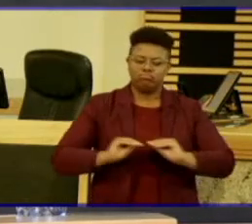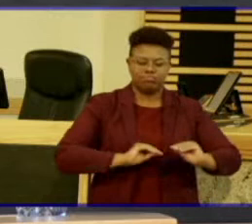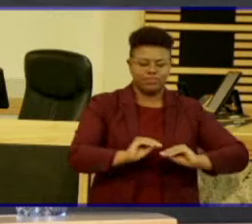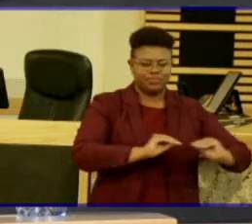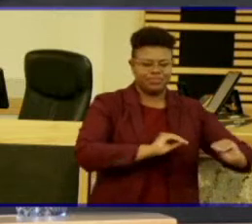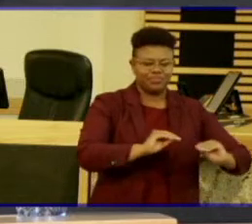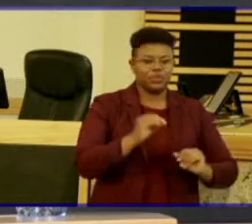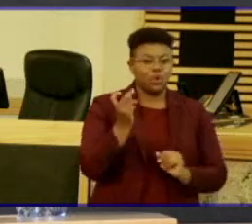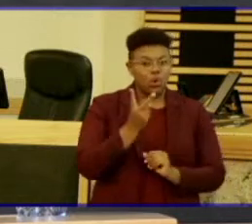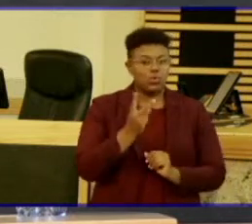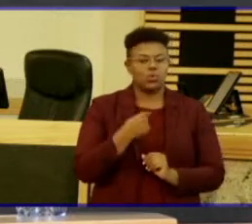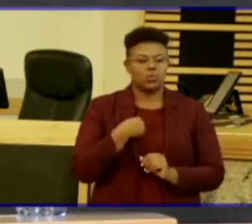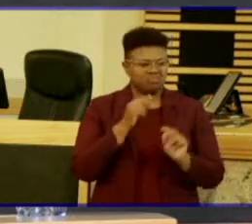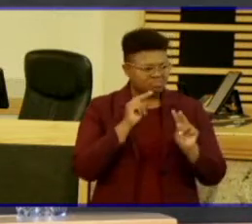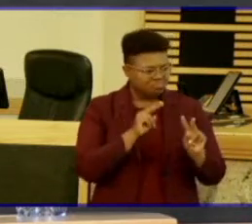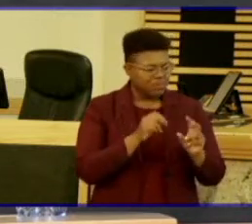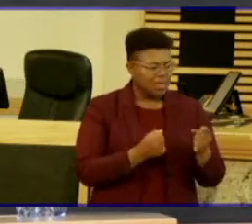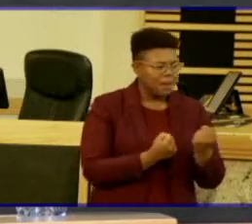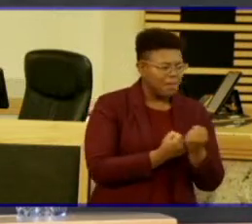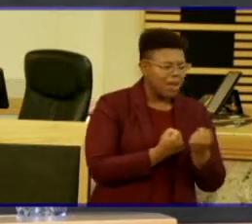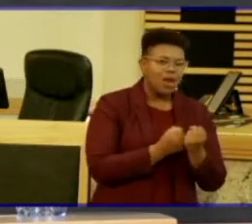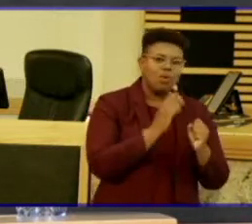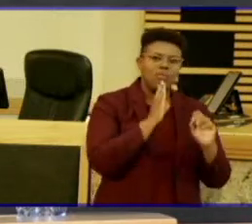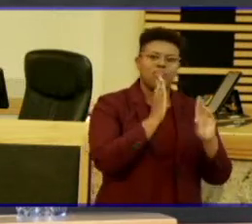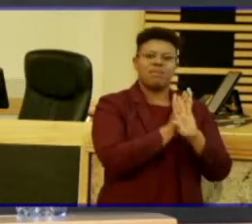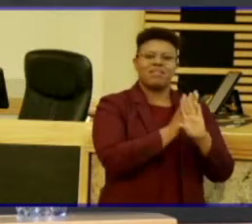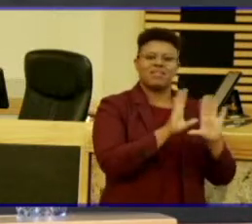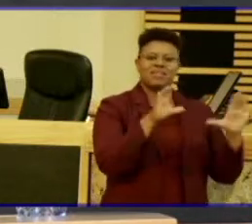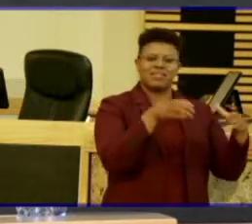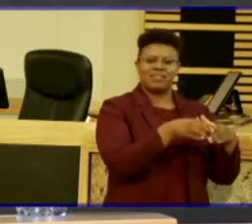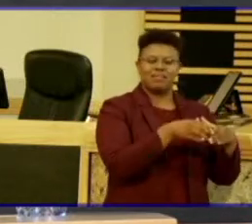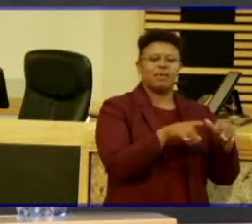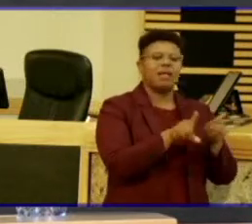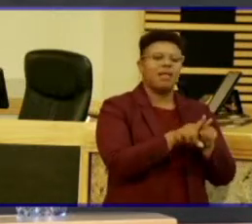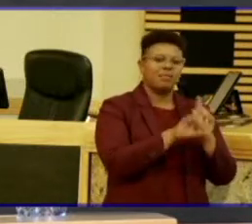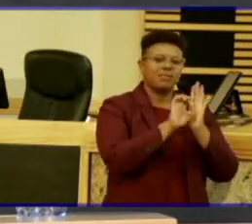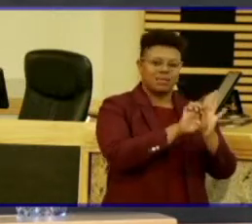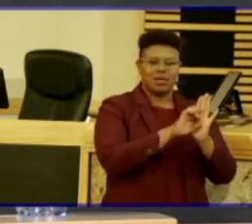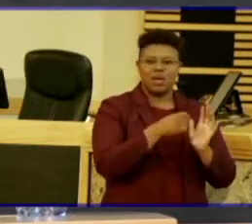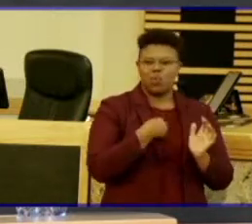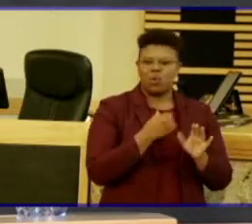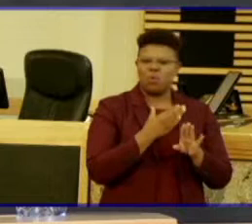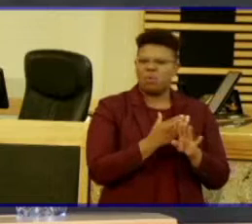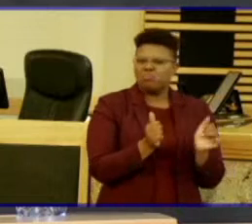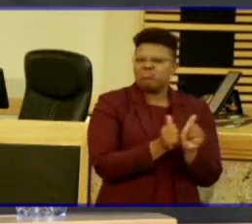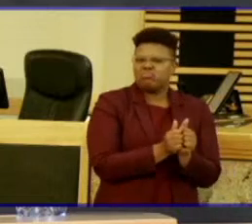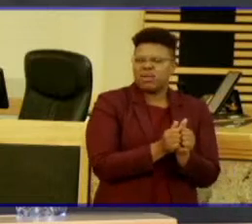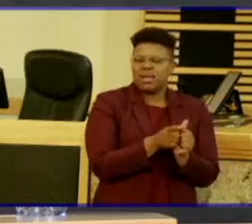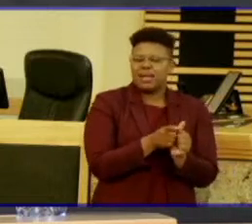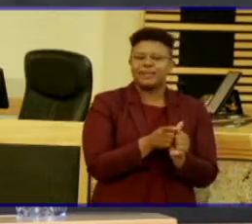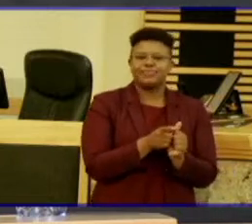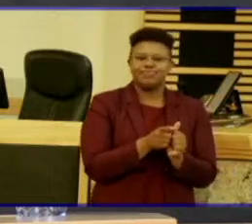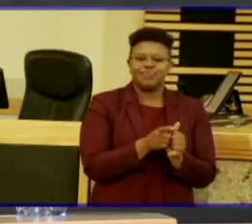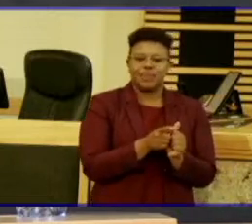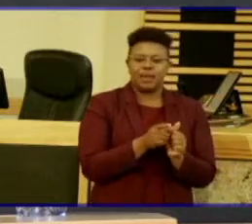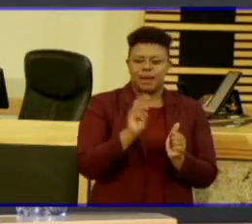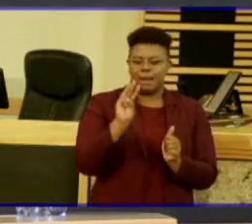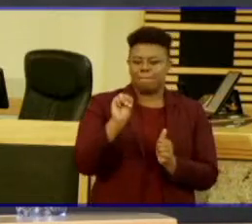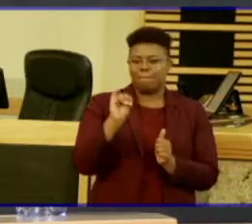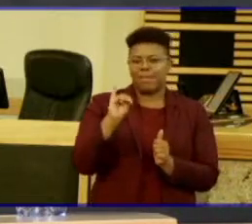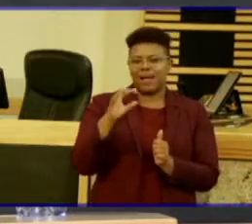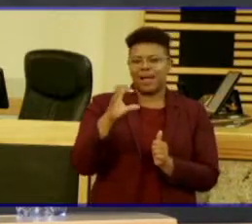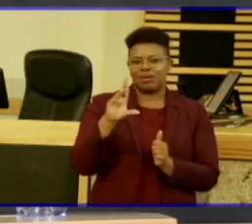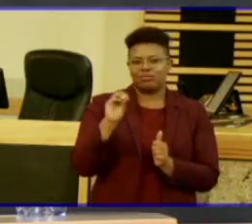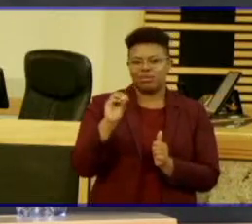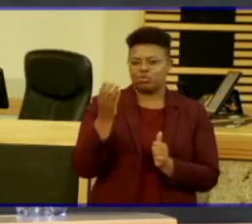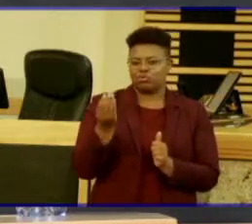are also fostering partnership with the private sector. For example, we have entered into an empowerment partnership with Microsoft South Africa.